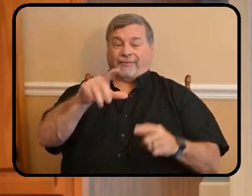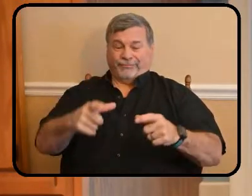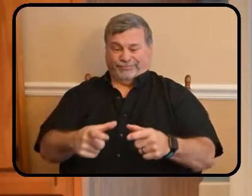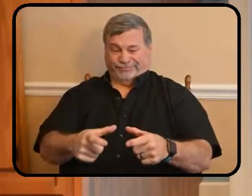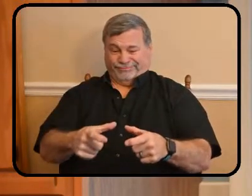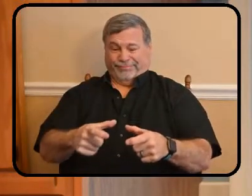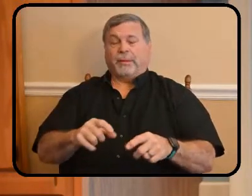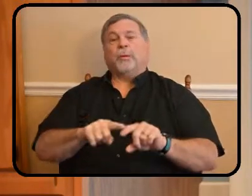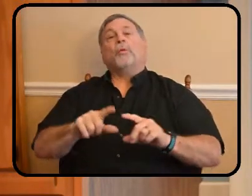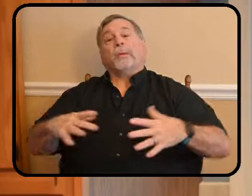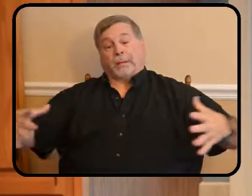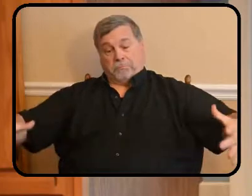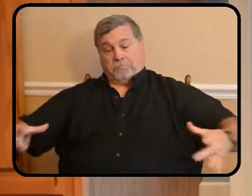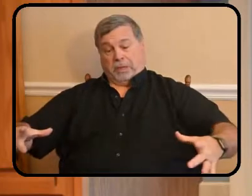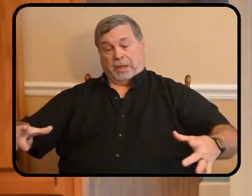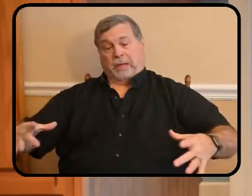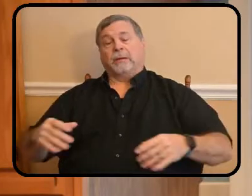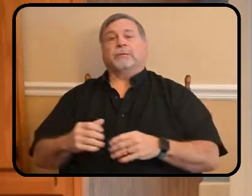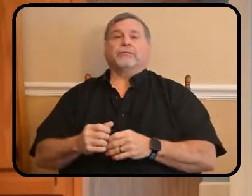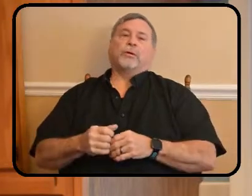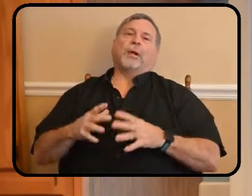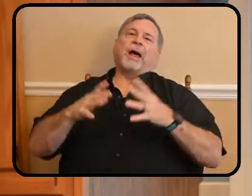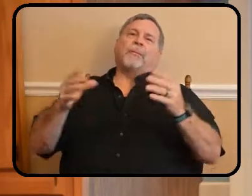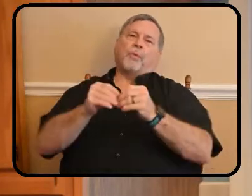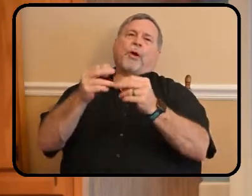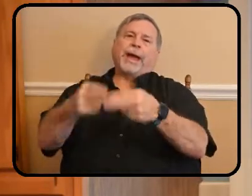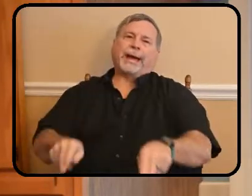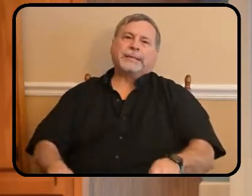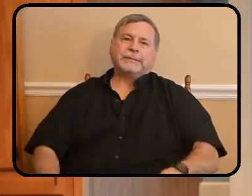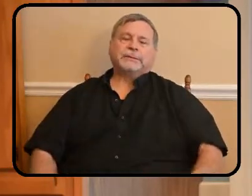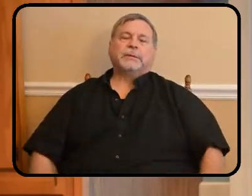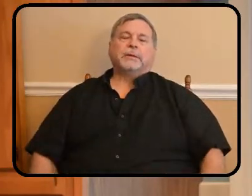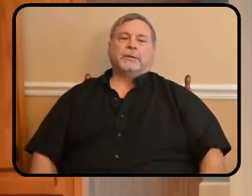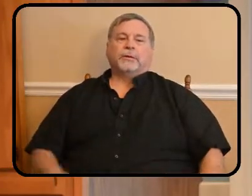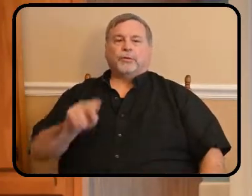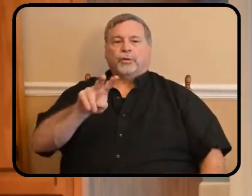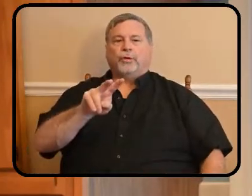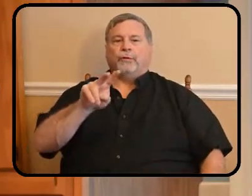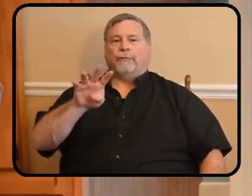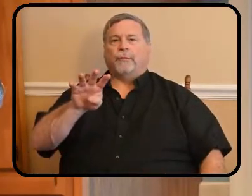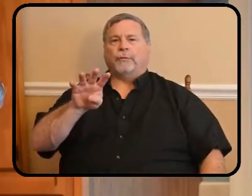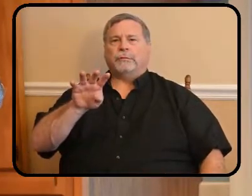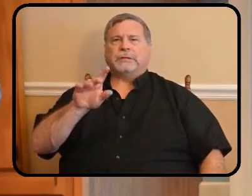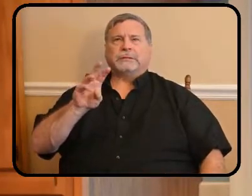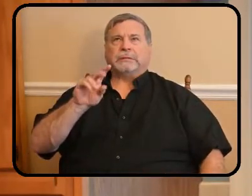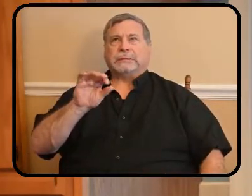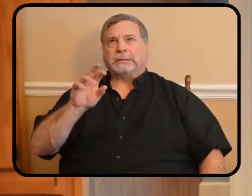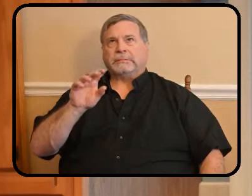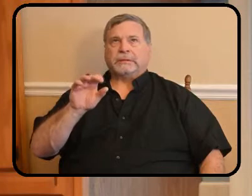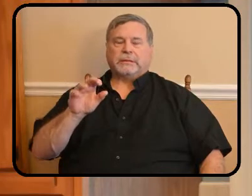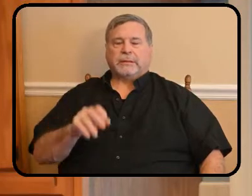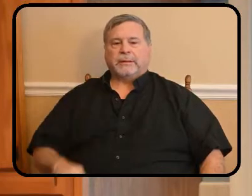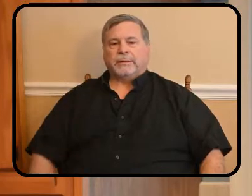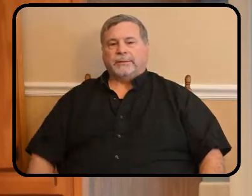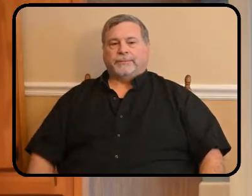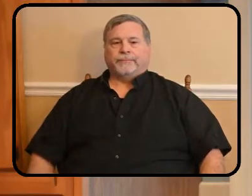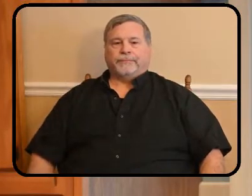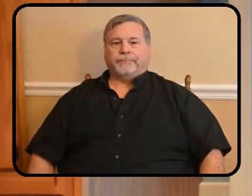iron, and so we're going to have quite a bit more eggs. So we have 2, 4, 6, 8.